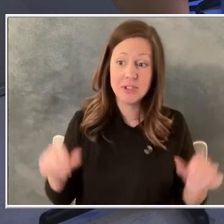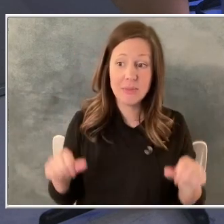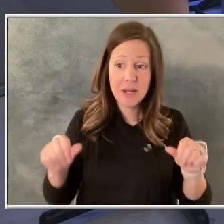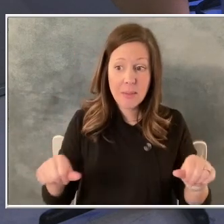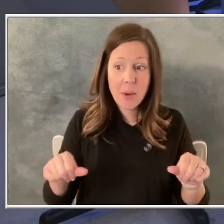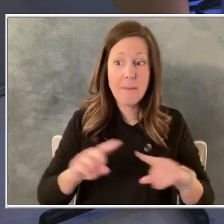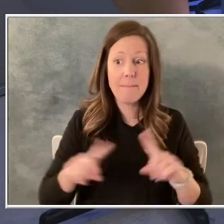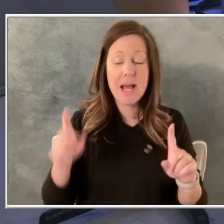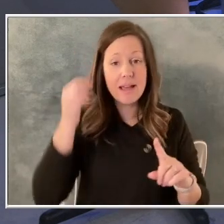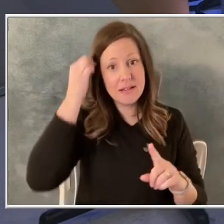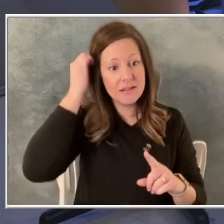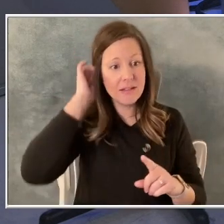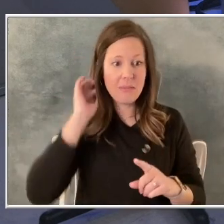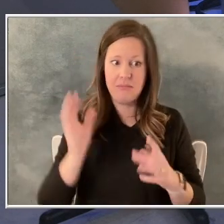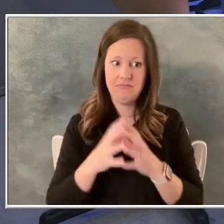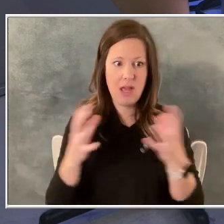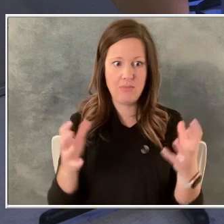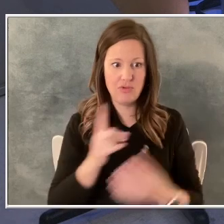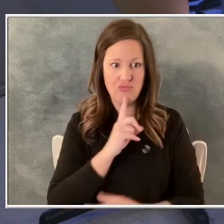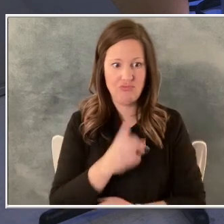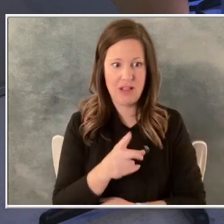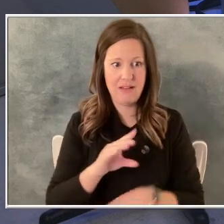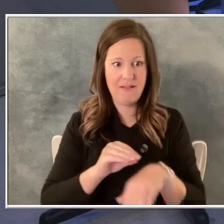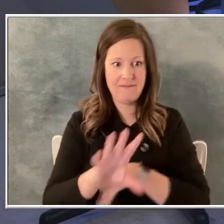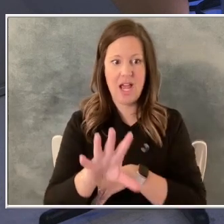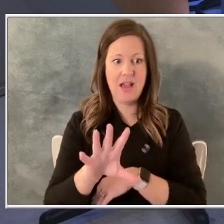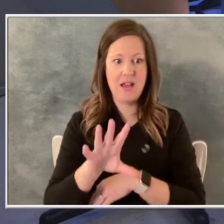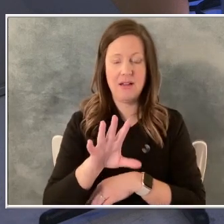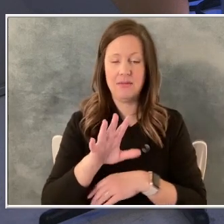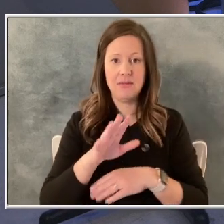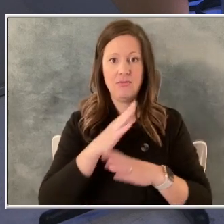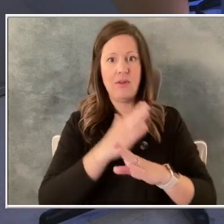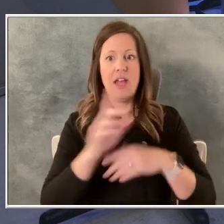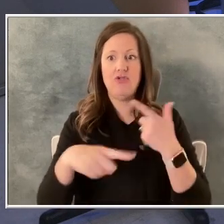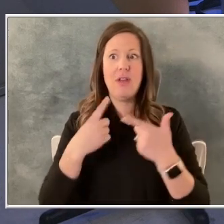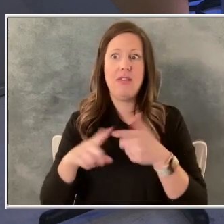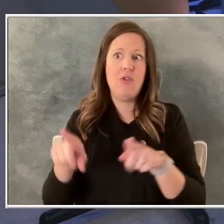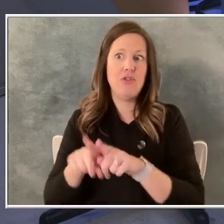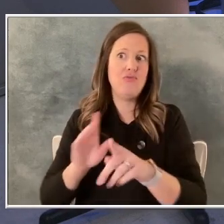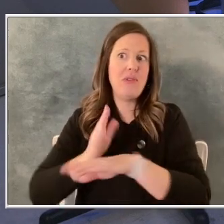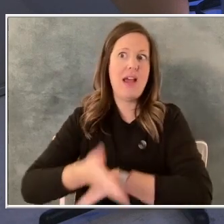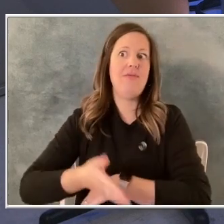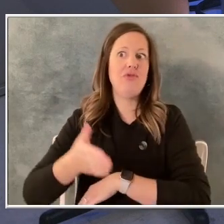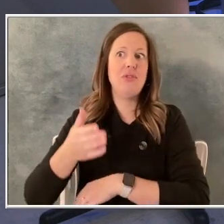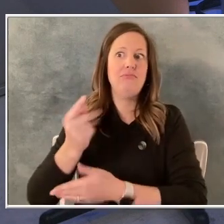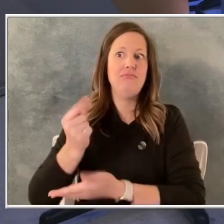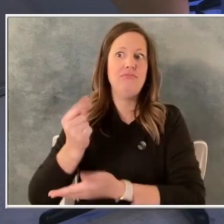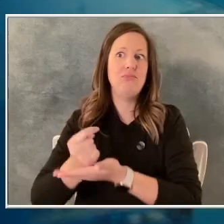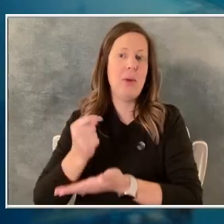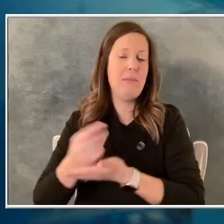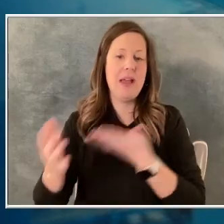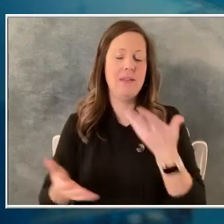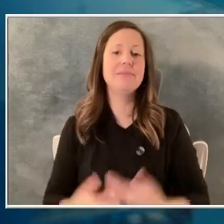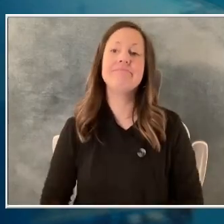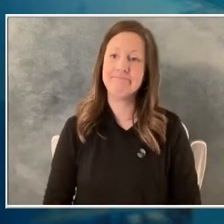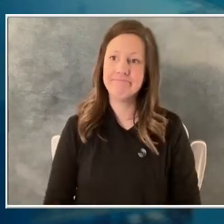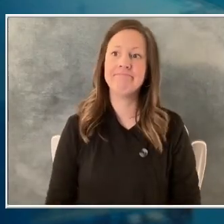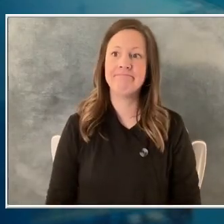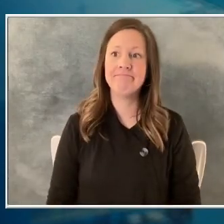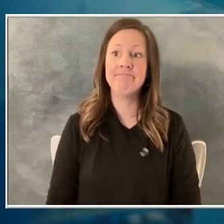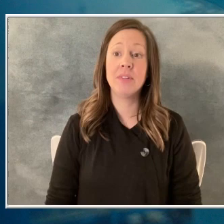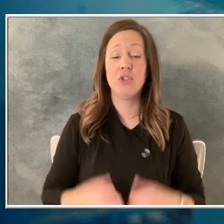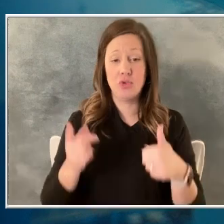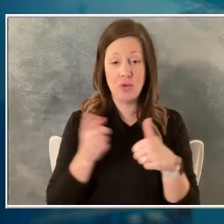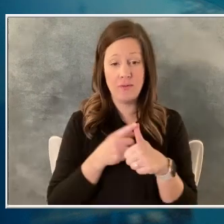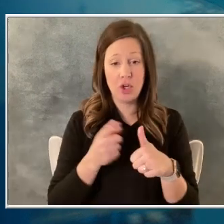much does it really play a part in prevention and then post-care and getting into remission? Yeah. First of all, I think Tyson is doing an incredible